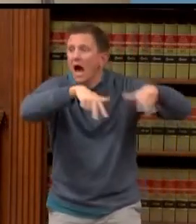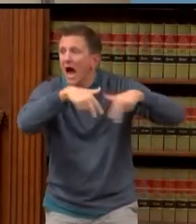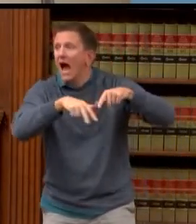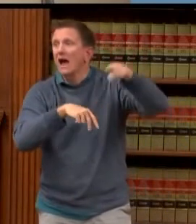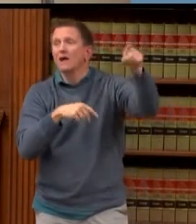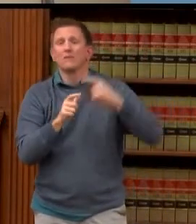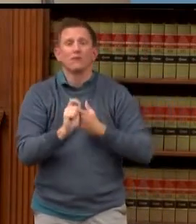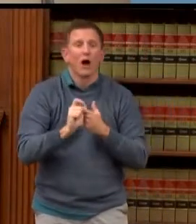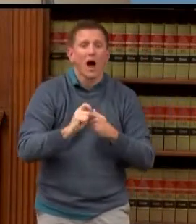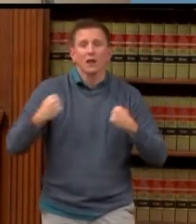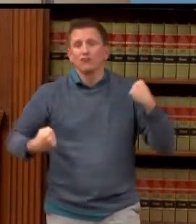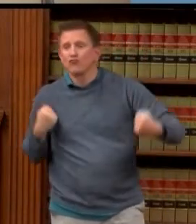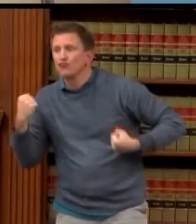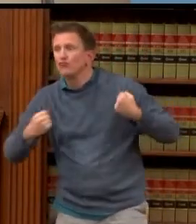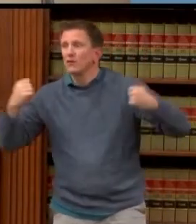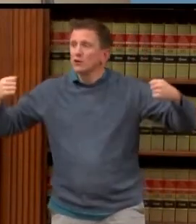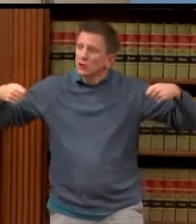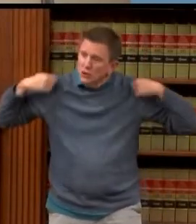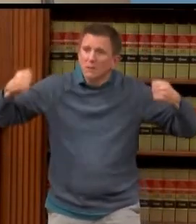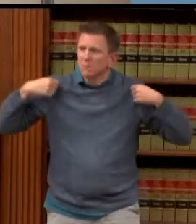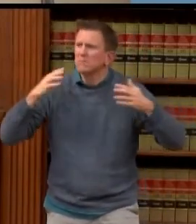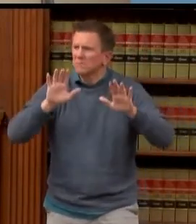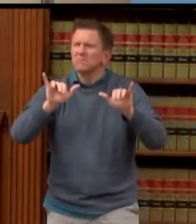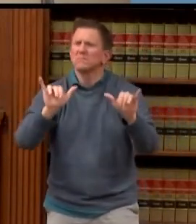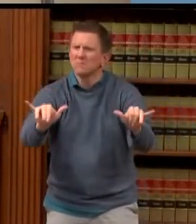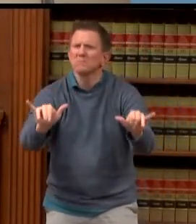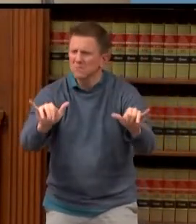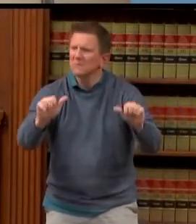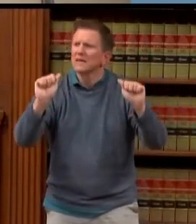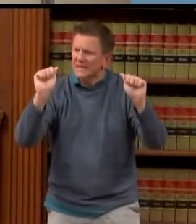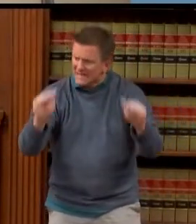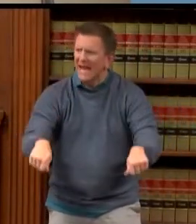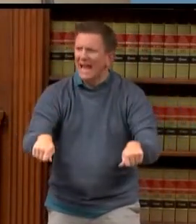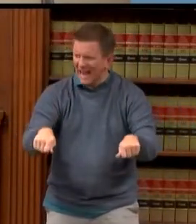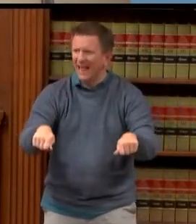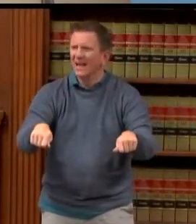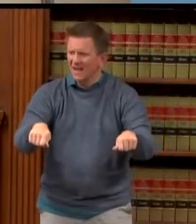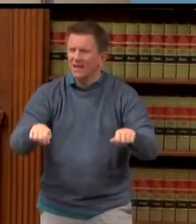are so many things that we can still do. We just need to do them safely.